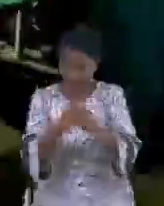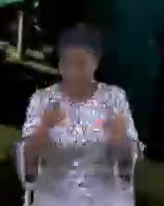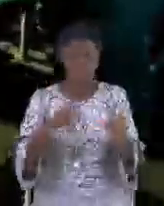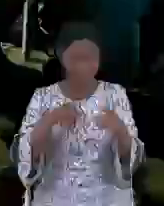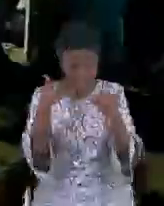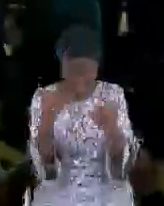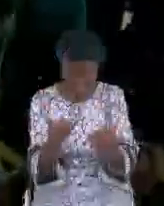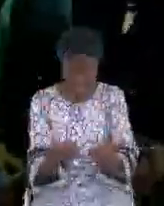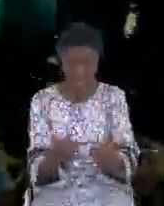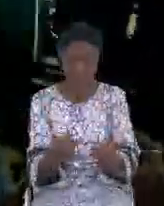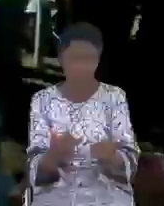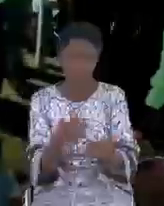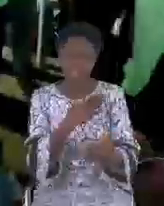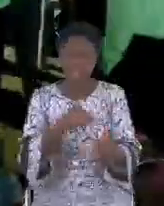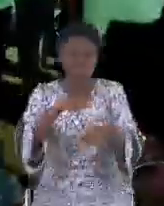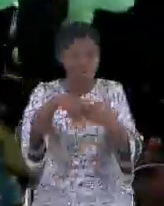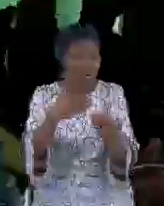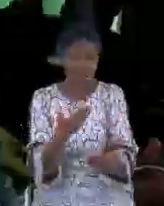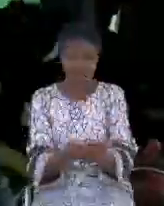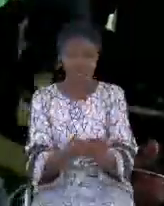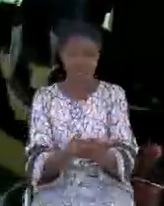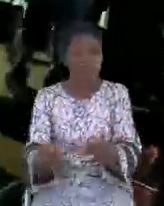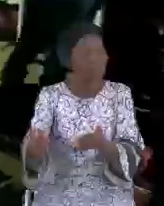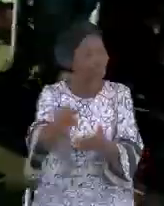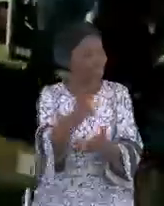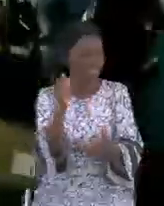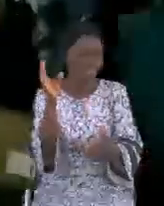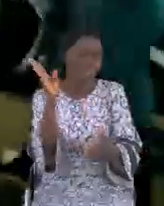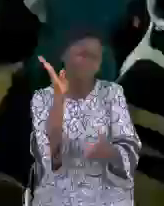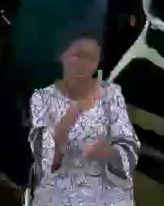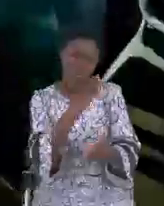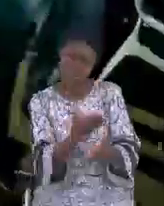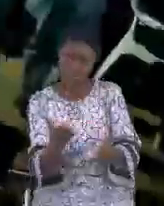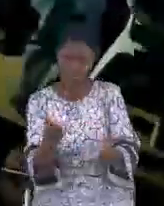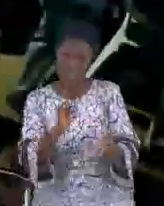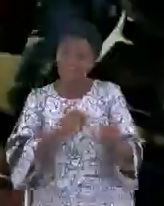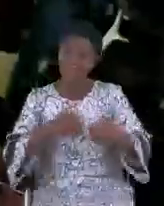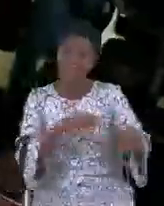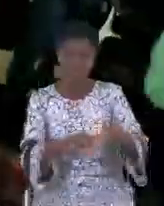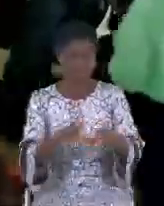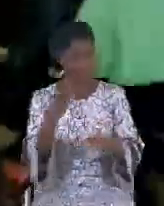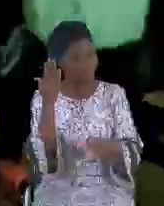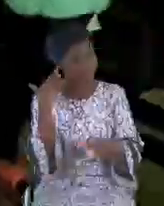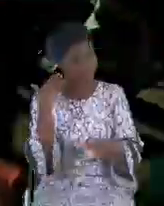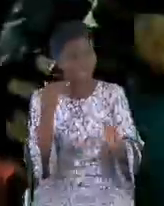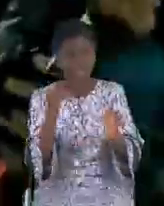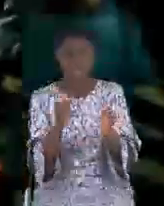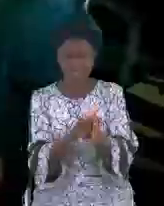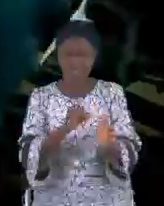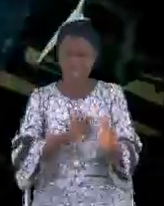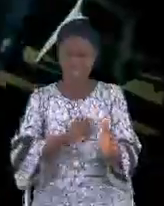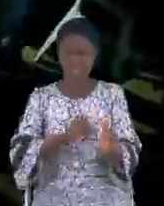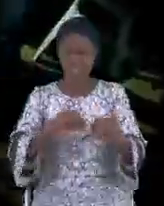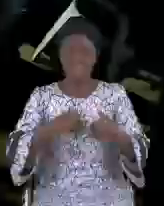now. And all those evil things I have done, I've been driven to in the